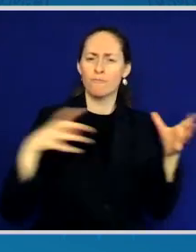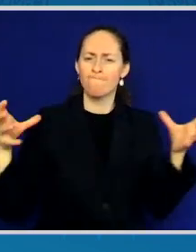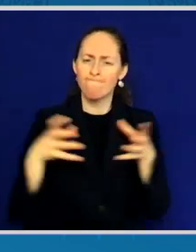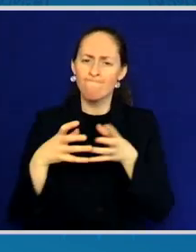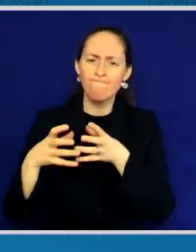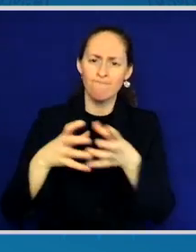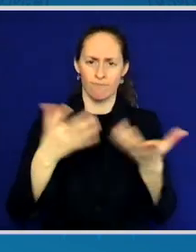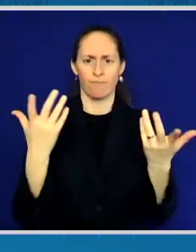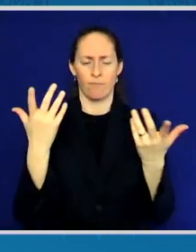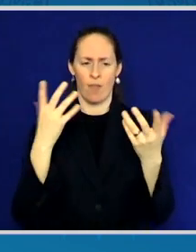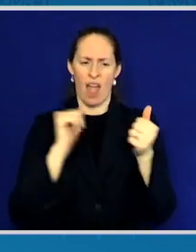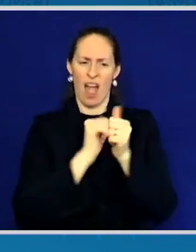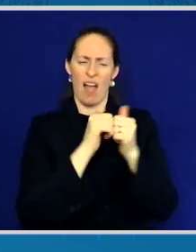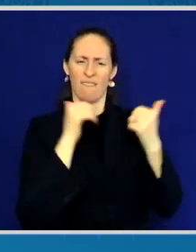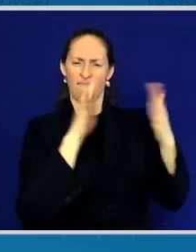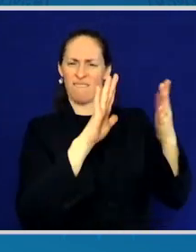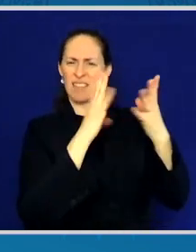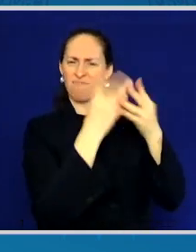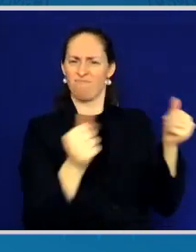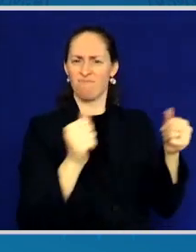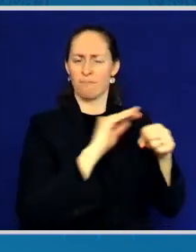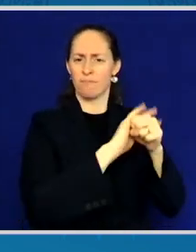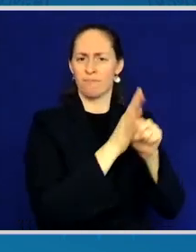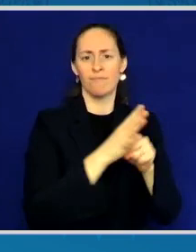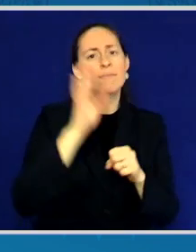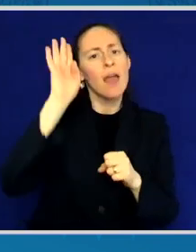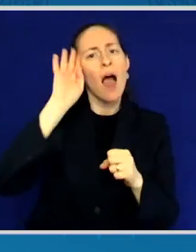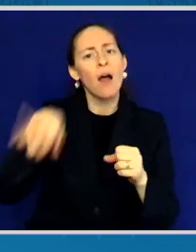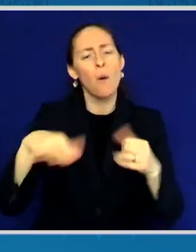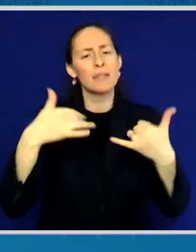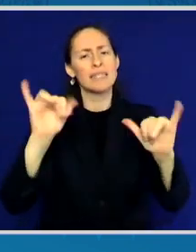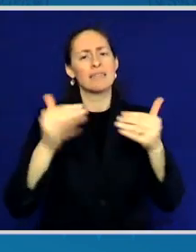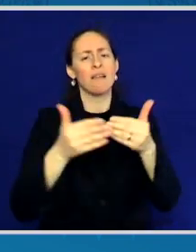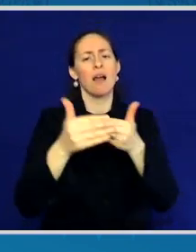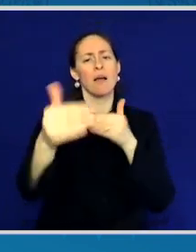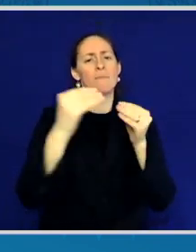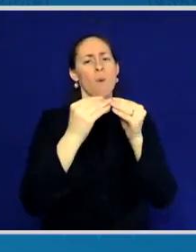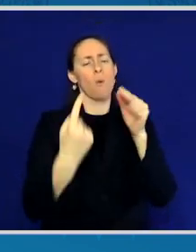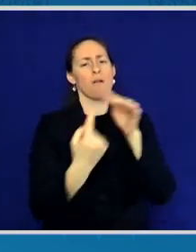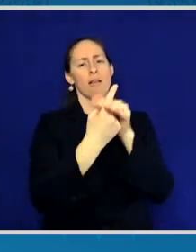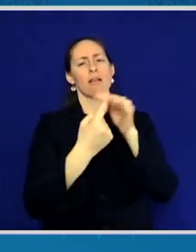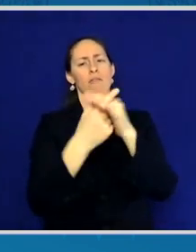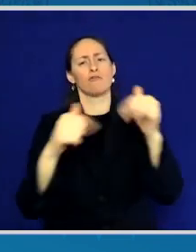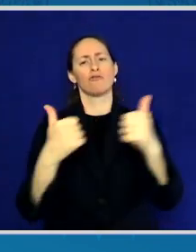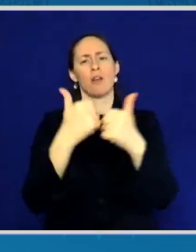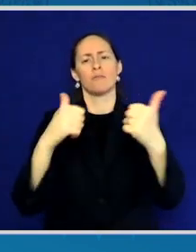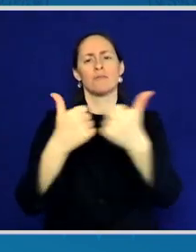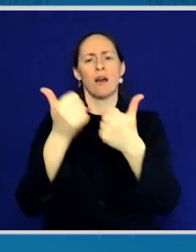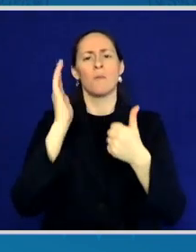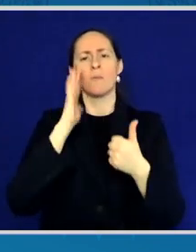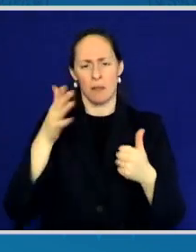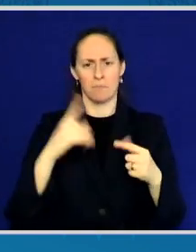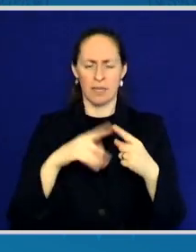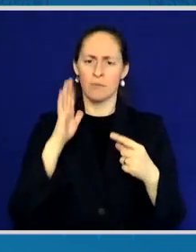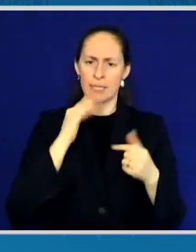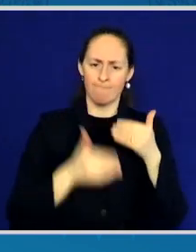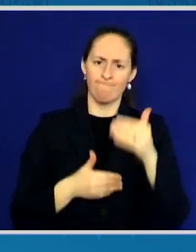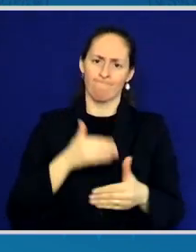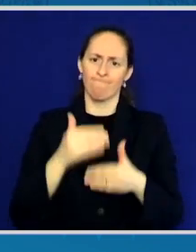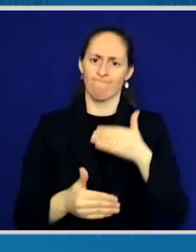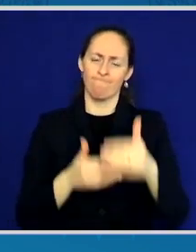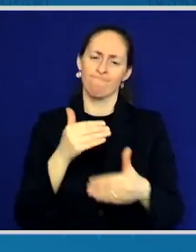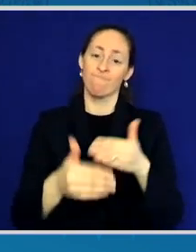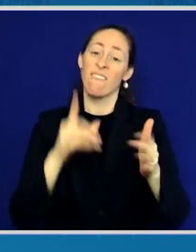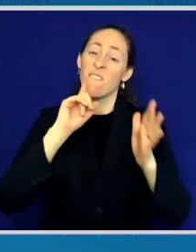the virus, and I know there's challenges still moving forward. We still, deal with it, and we'll probably deal with it for a while. Now, and with this